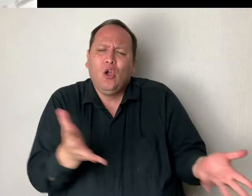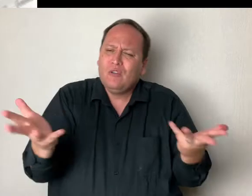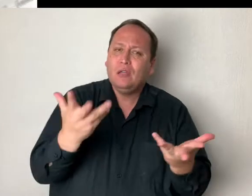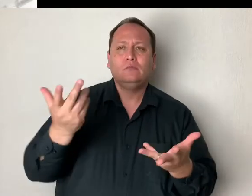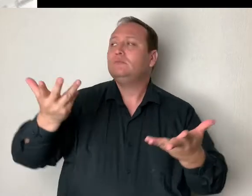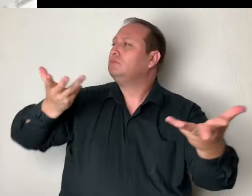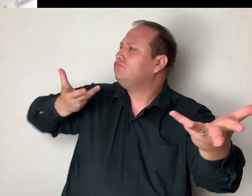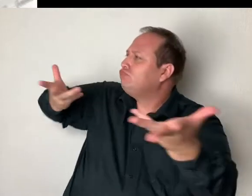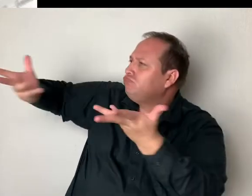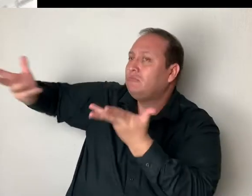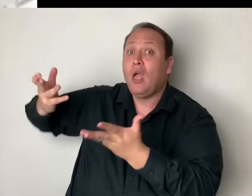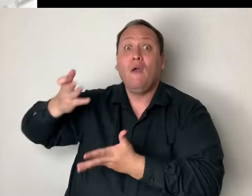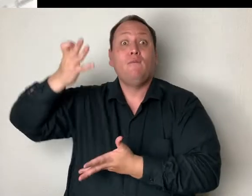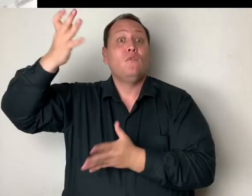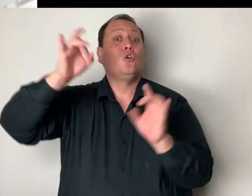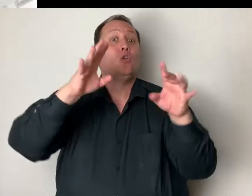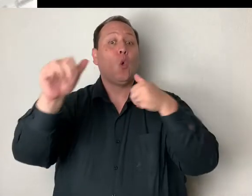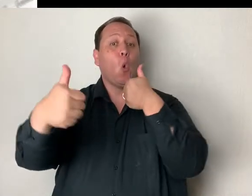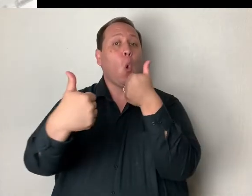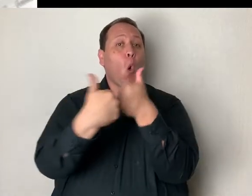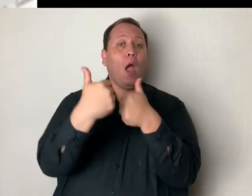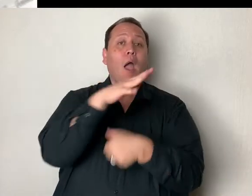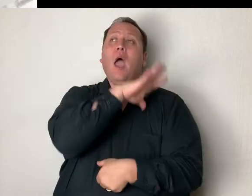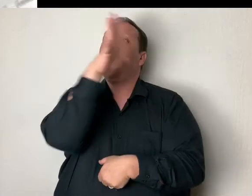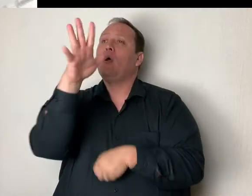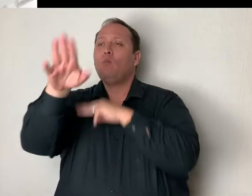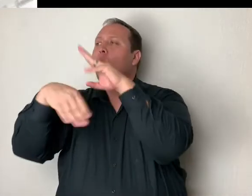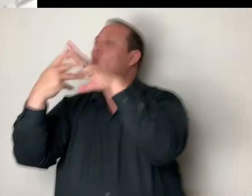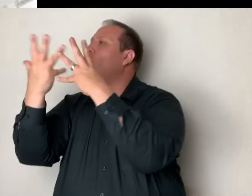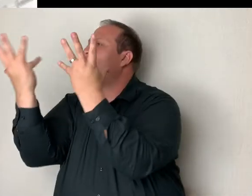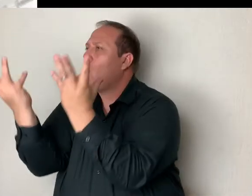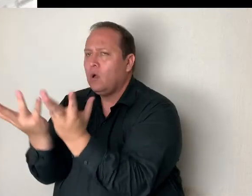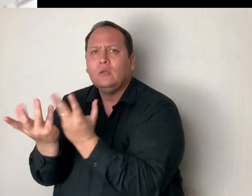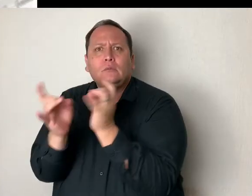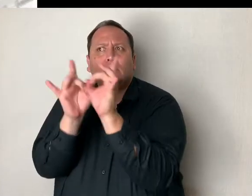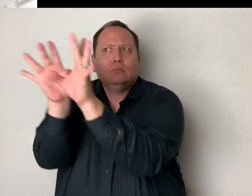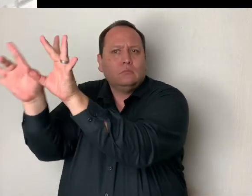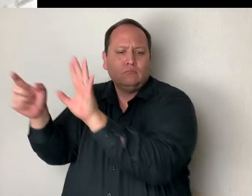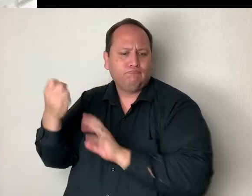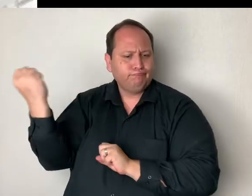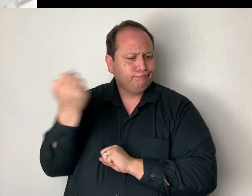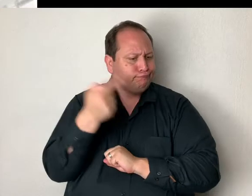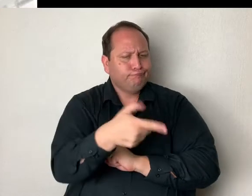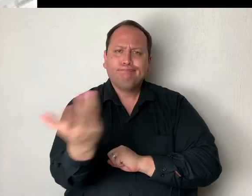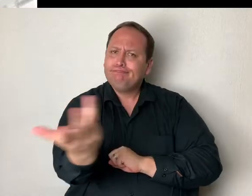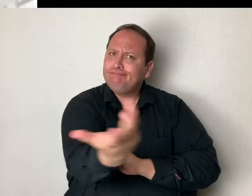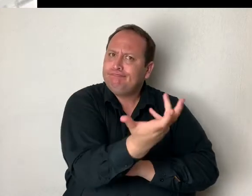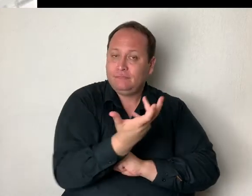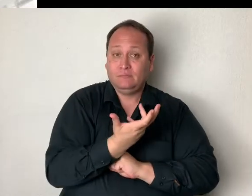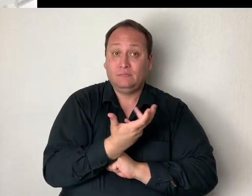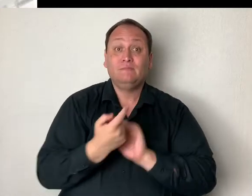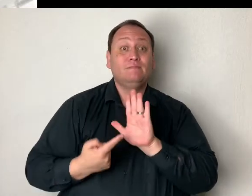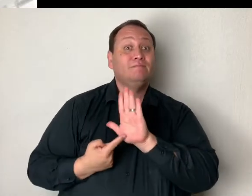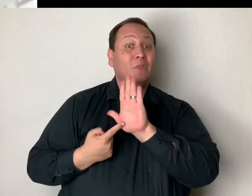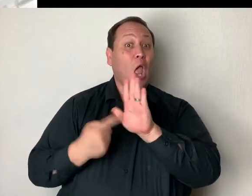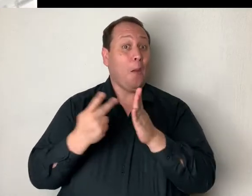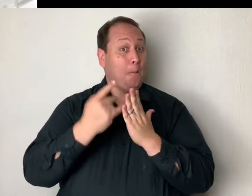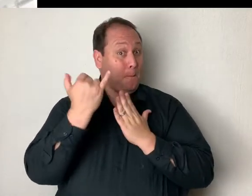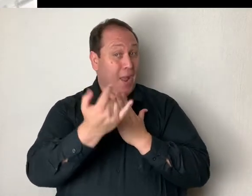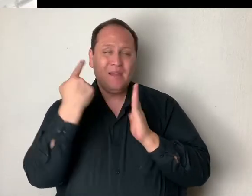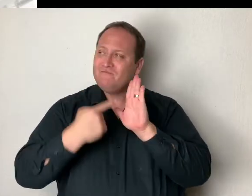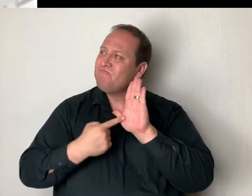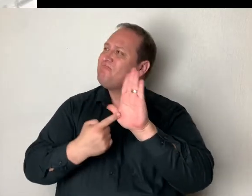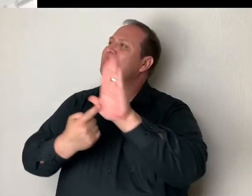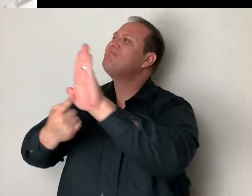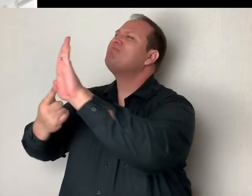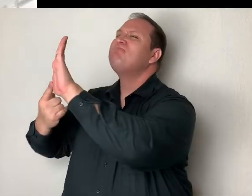of borders in general, about the future of the world. And this is a demonstration project for how we need to start